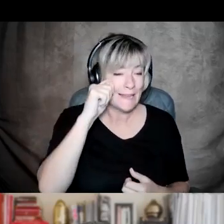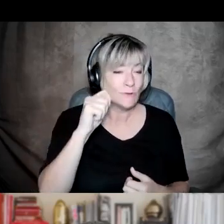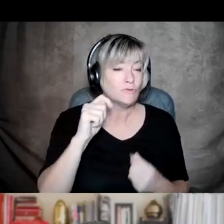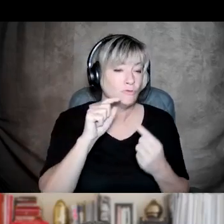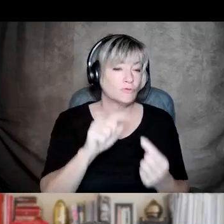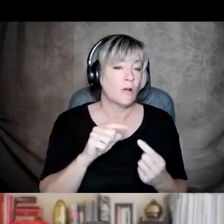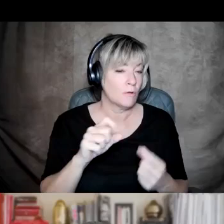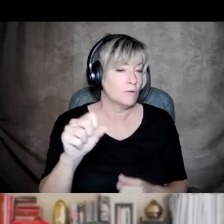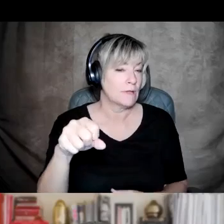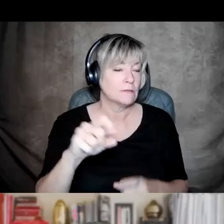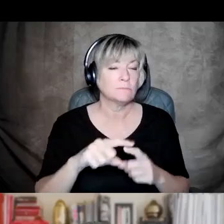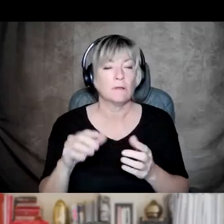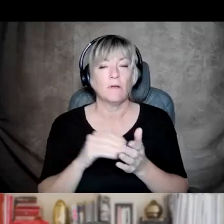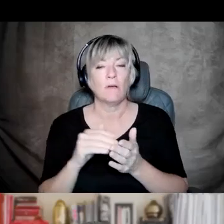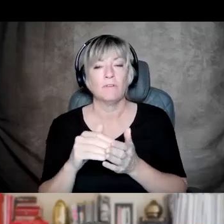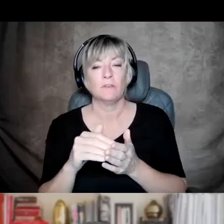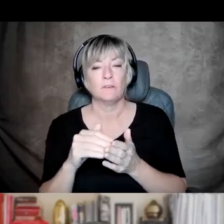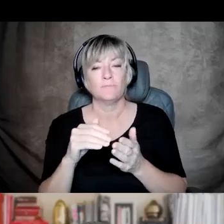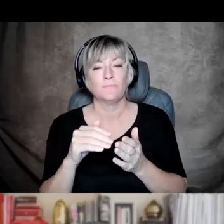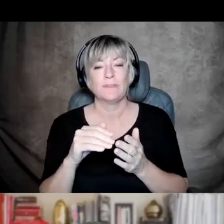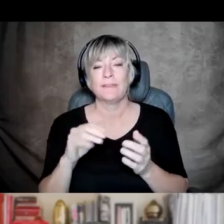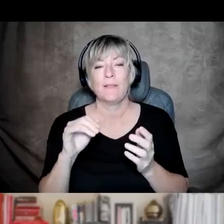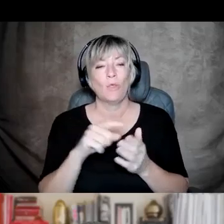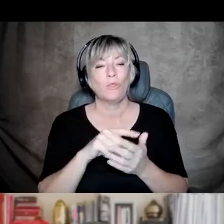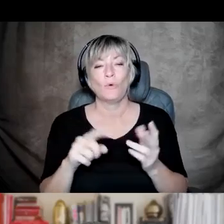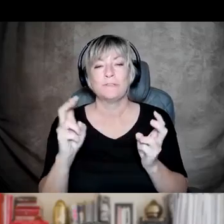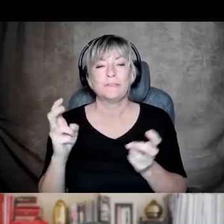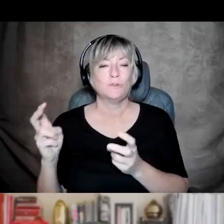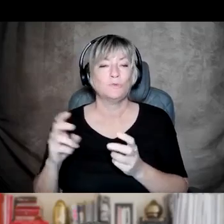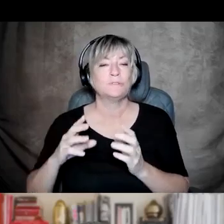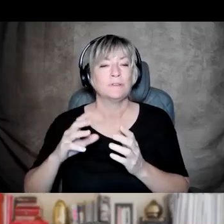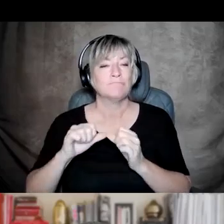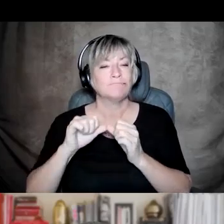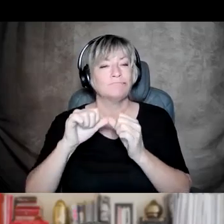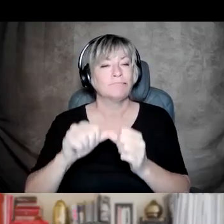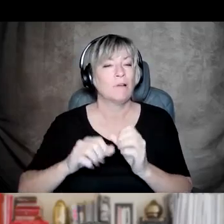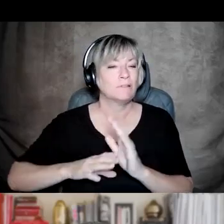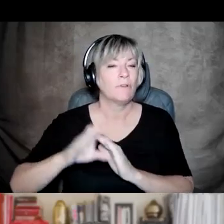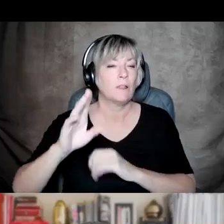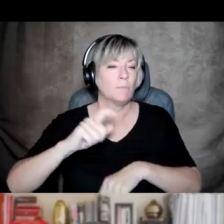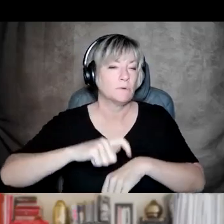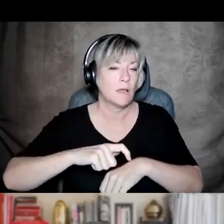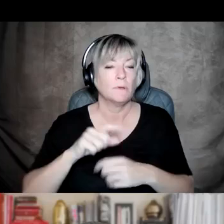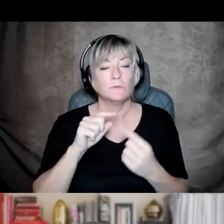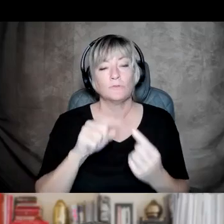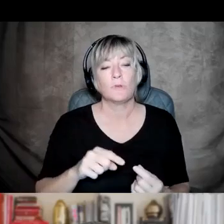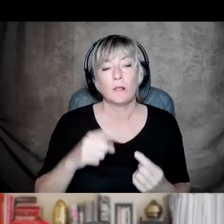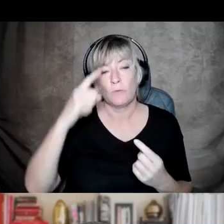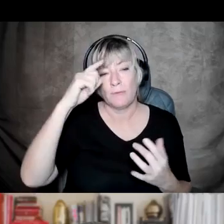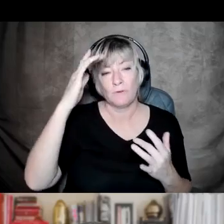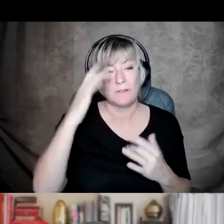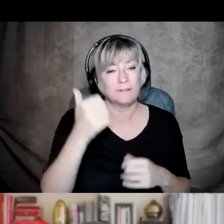health, a lot of the times these are issues that develop over time, and you can struggle with mental illness at